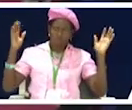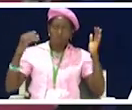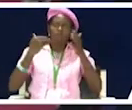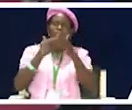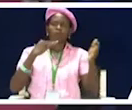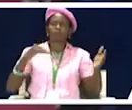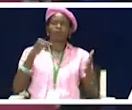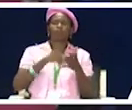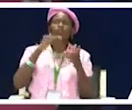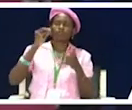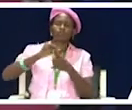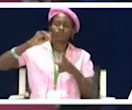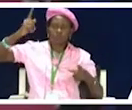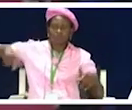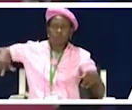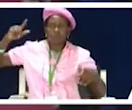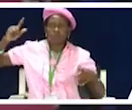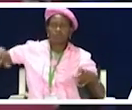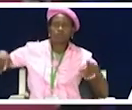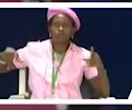before it is too late.